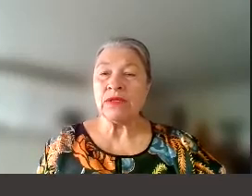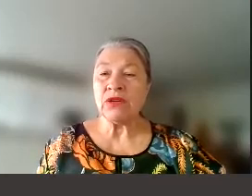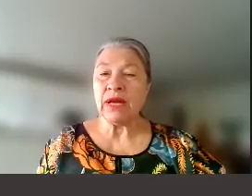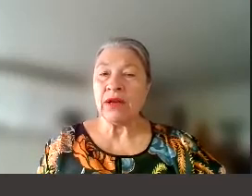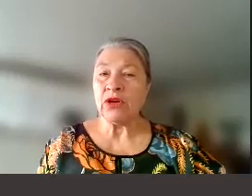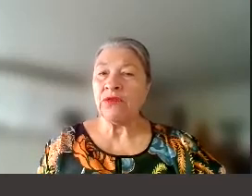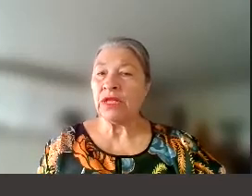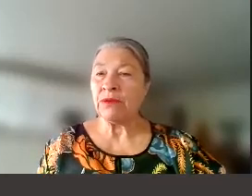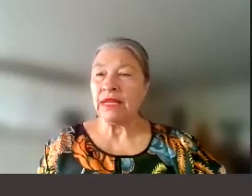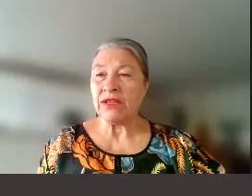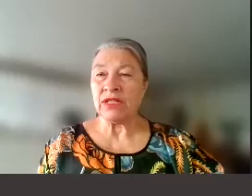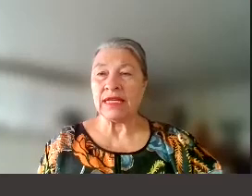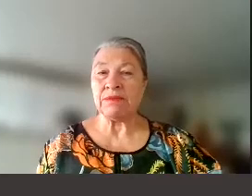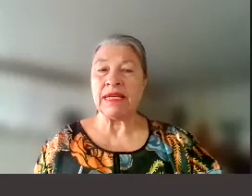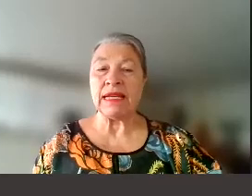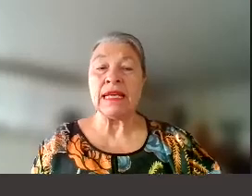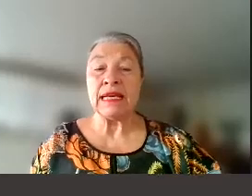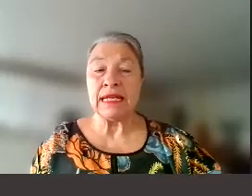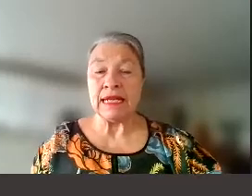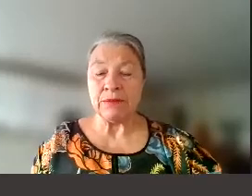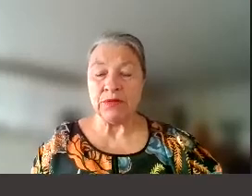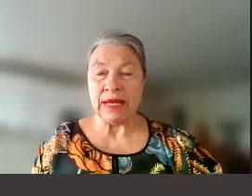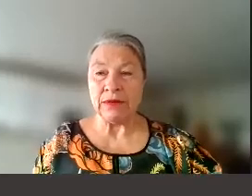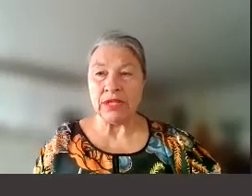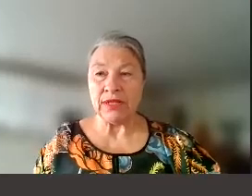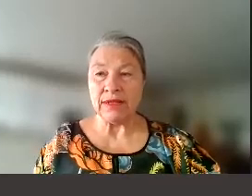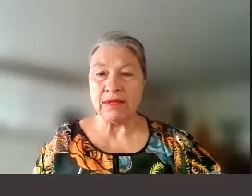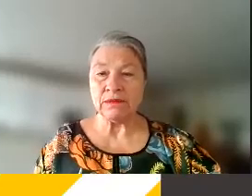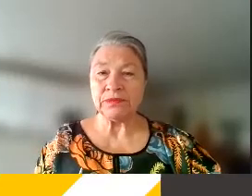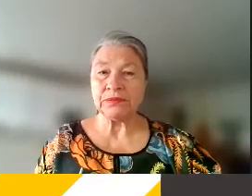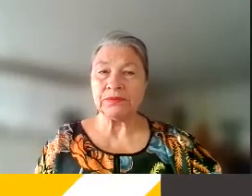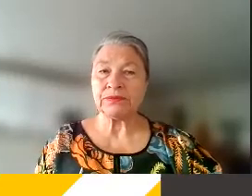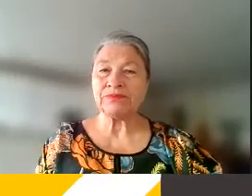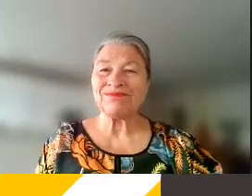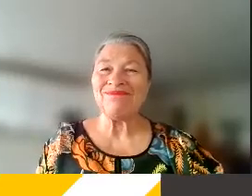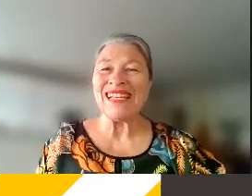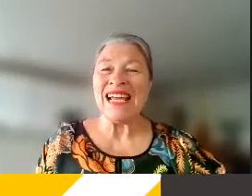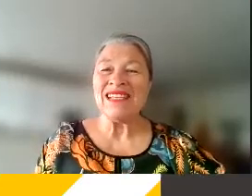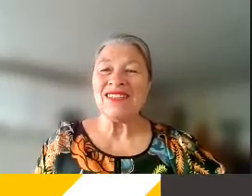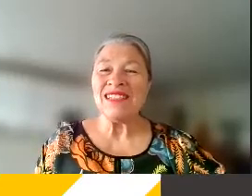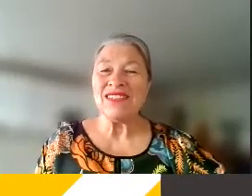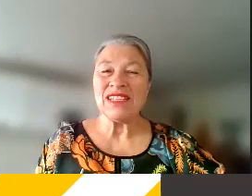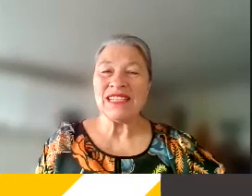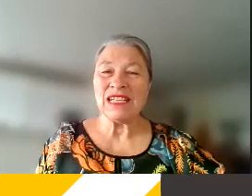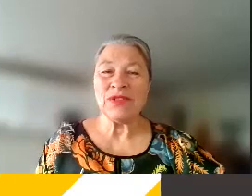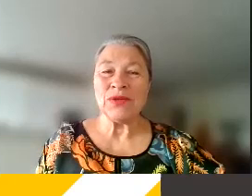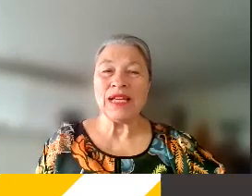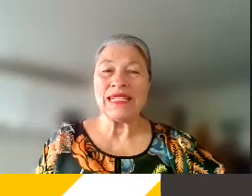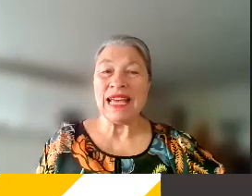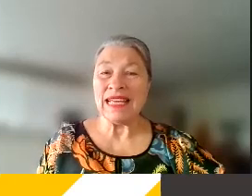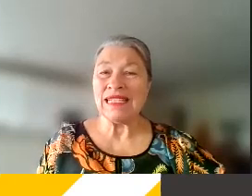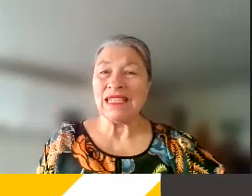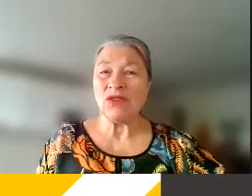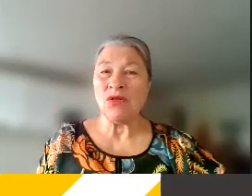And also our COVID communication has been in a number of languages. So this is just to give you